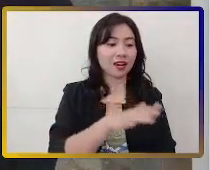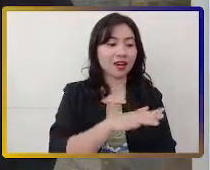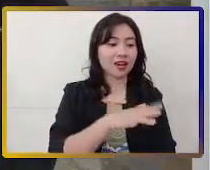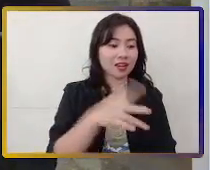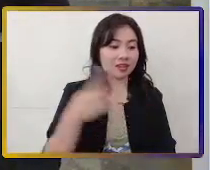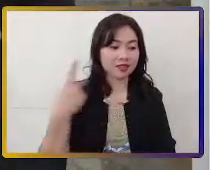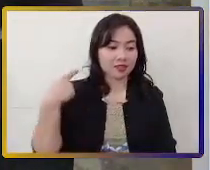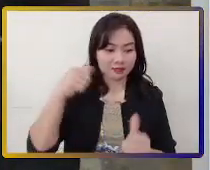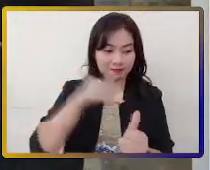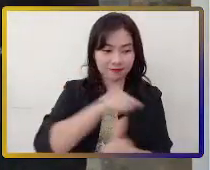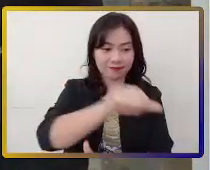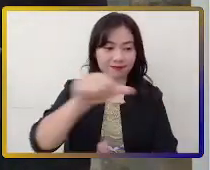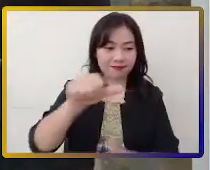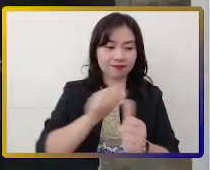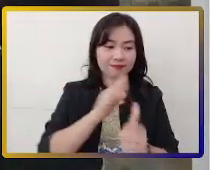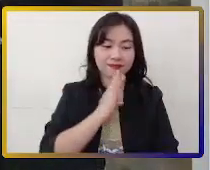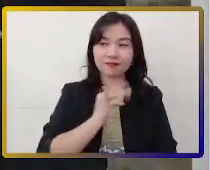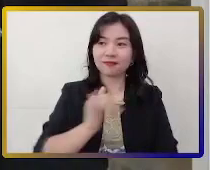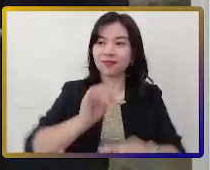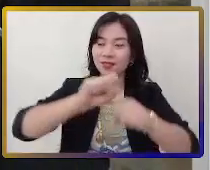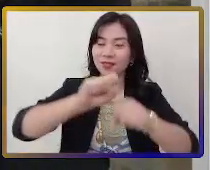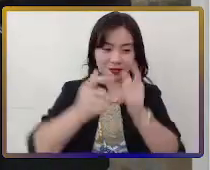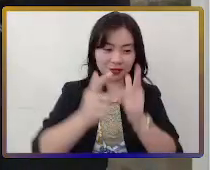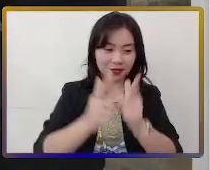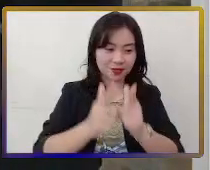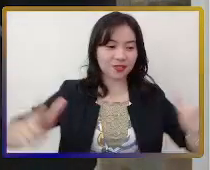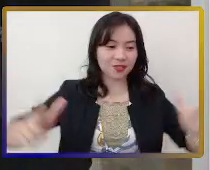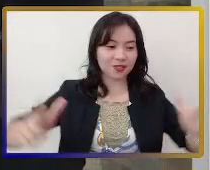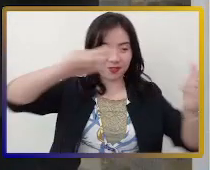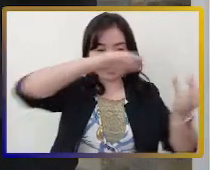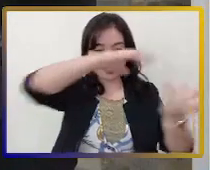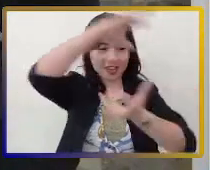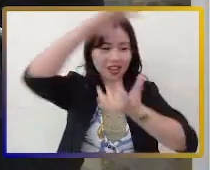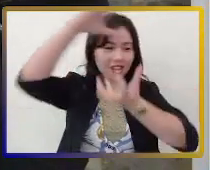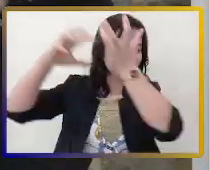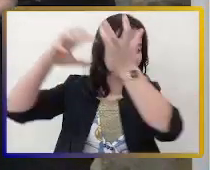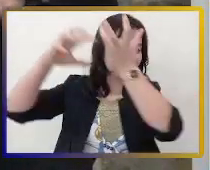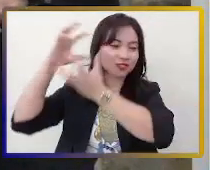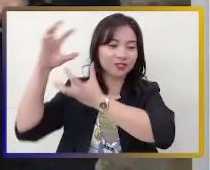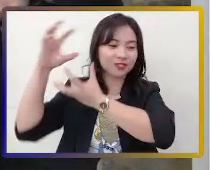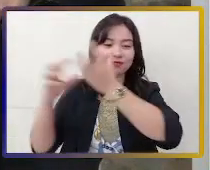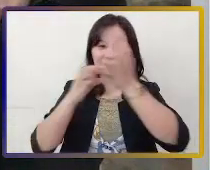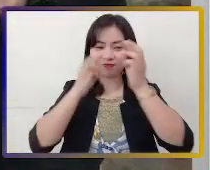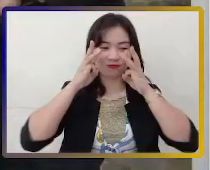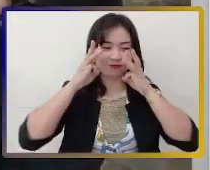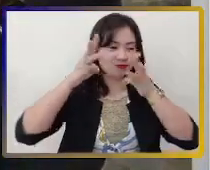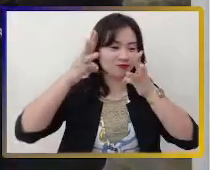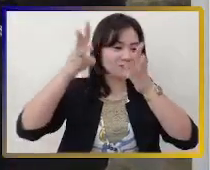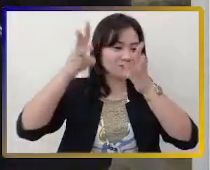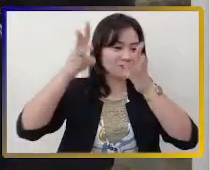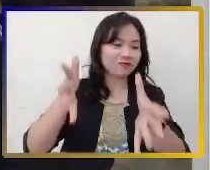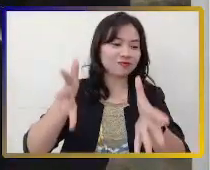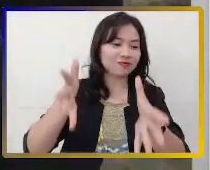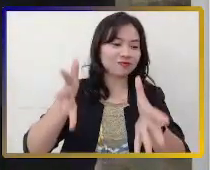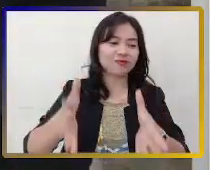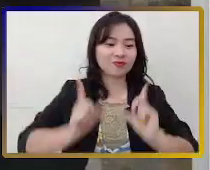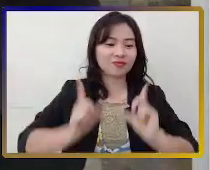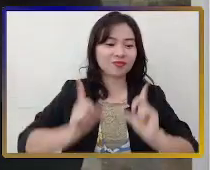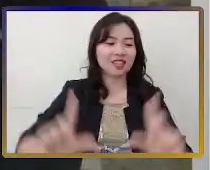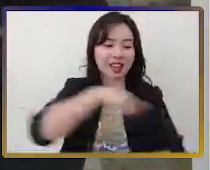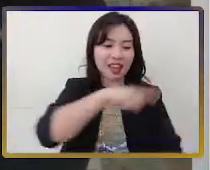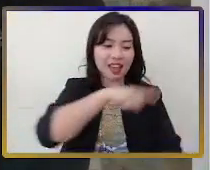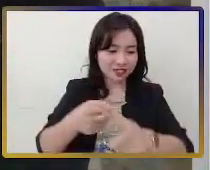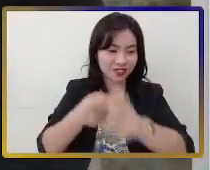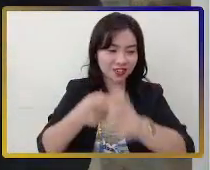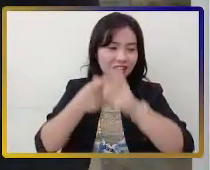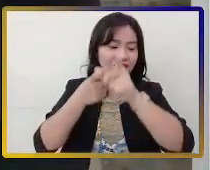grace. Surrounded by so great a cloud of witnesses,